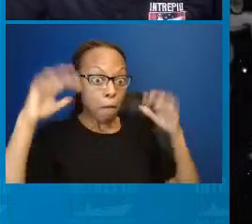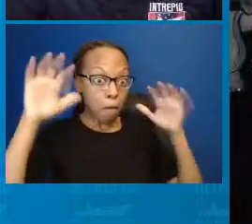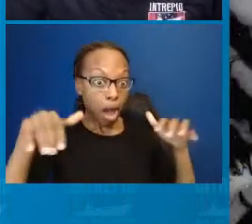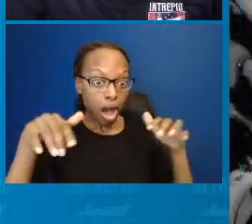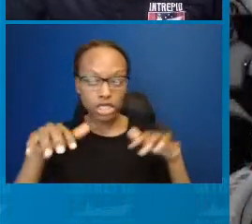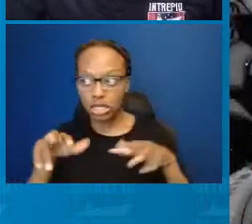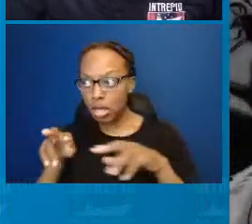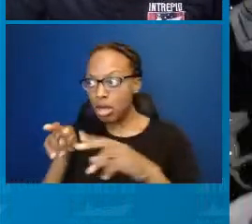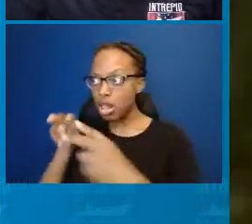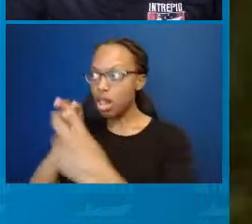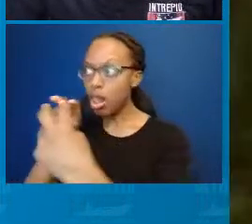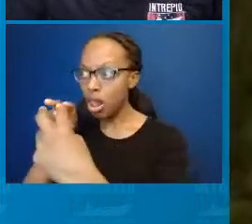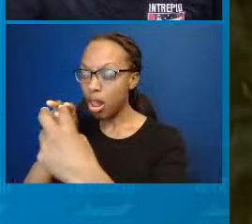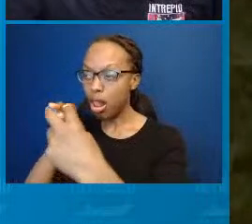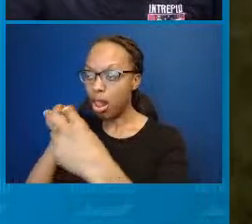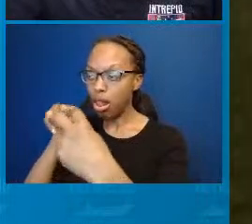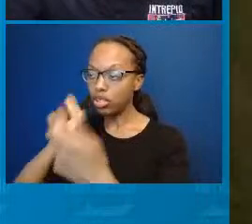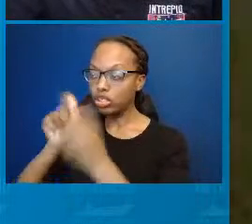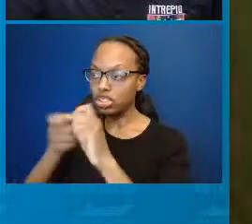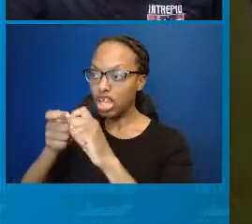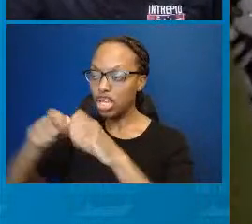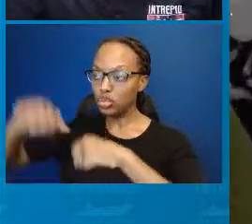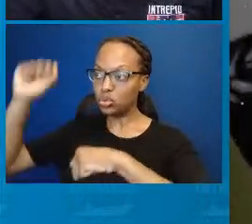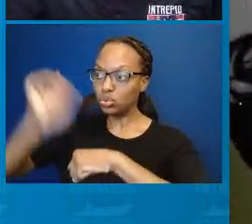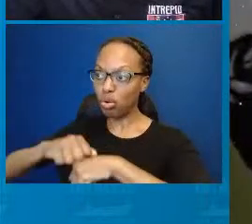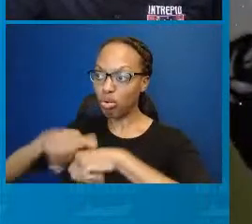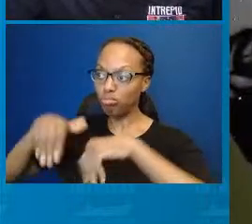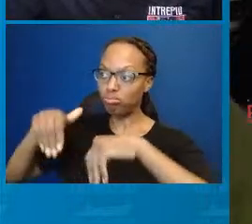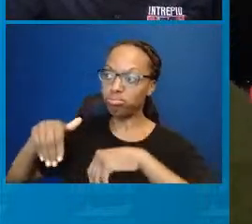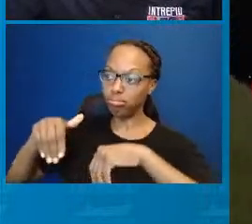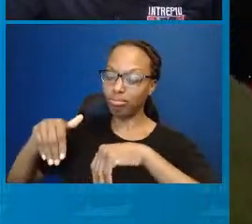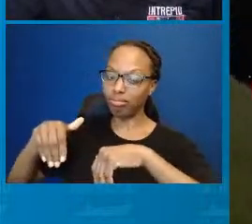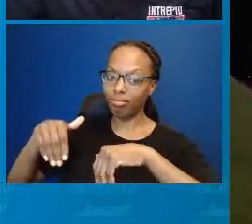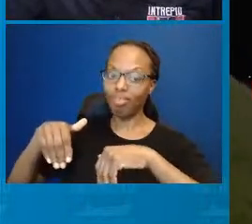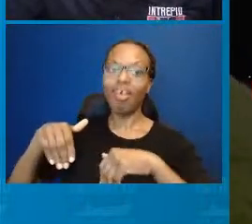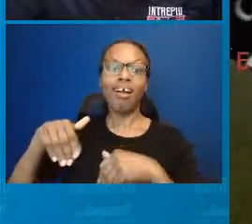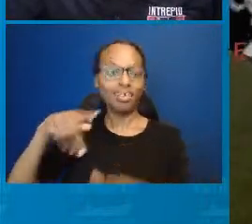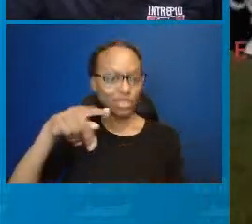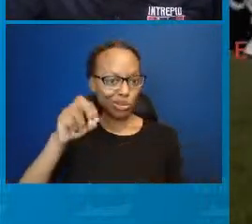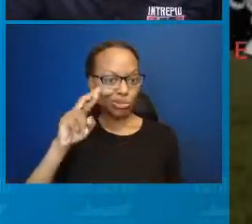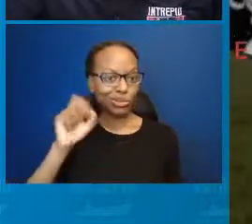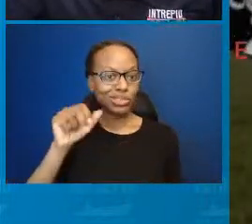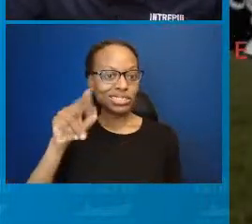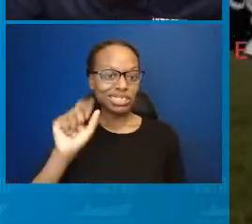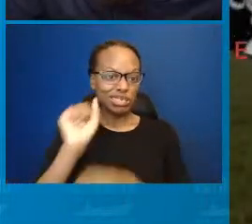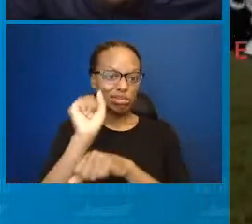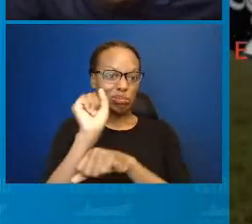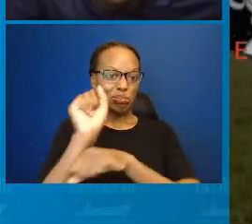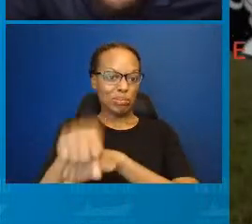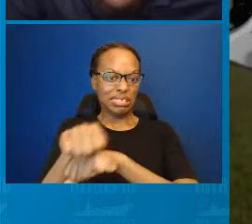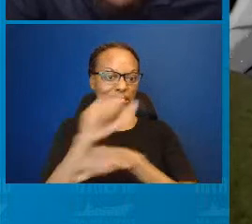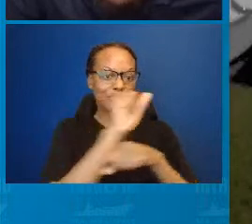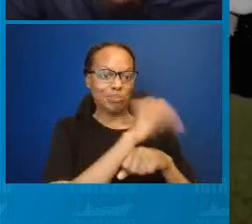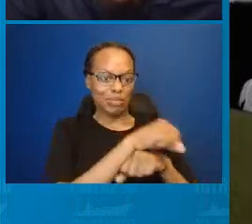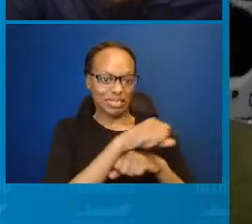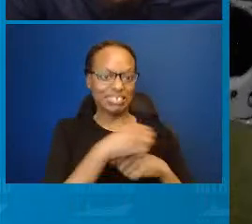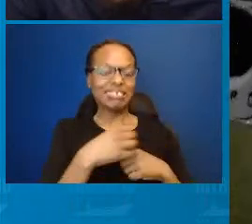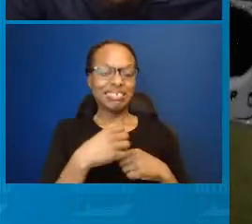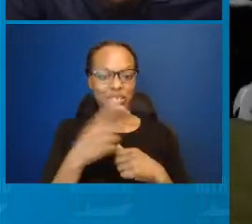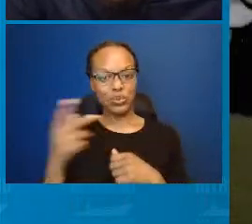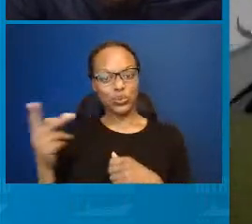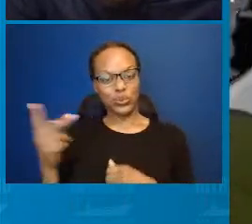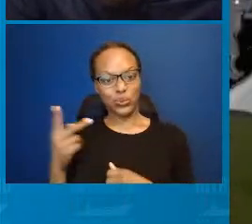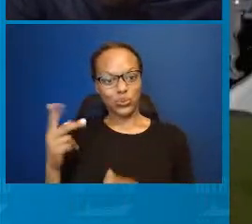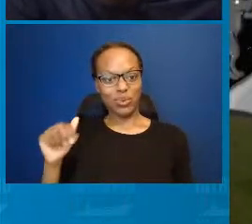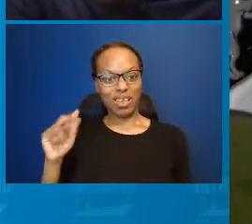So that was one story. Oops, sorry. Another story I like to tell happens to be about this gentleman right here.